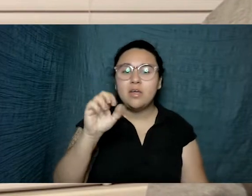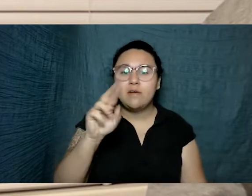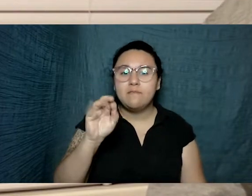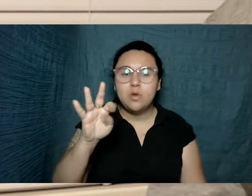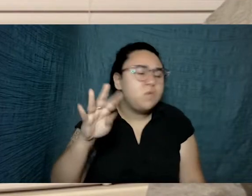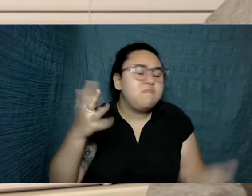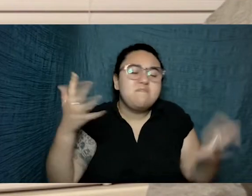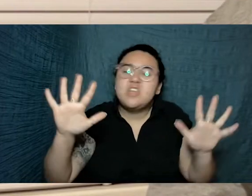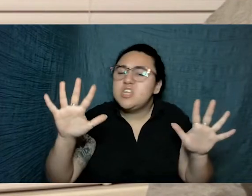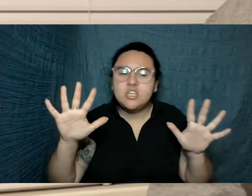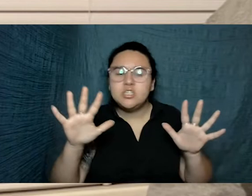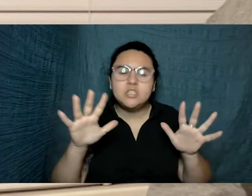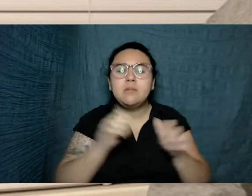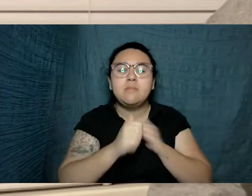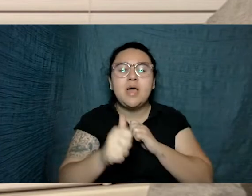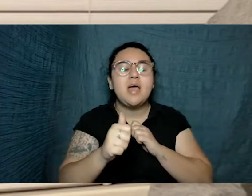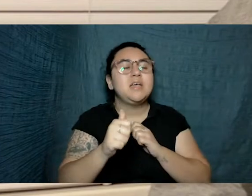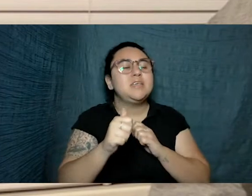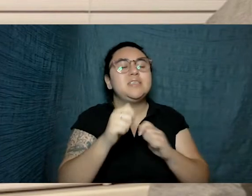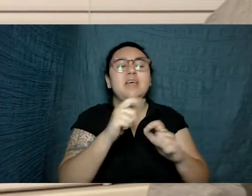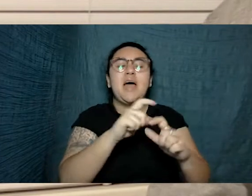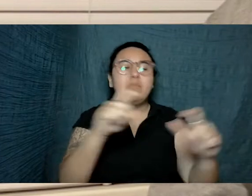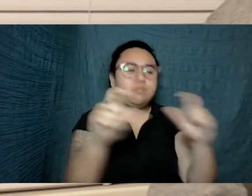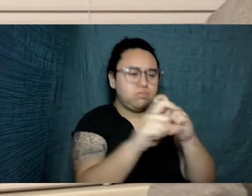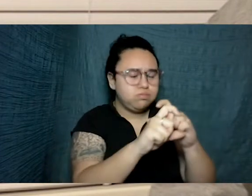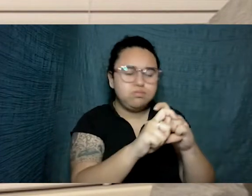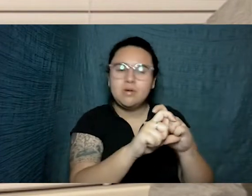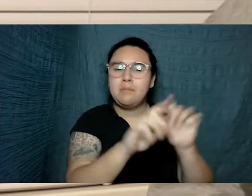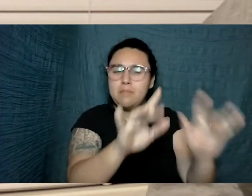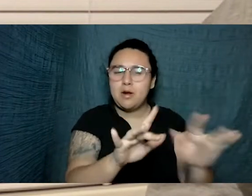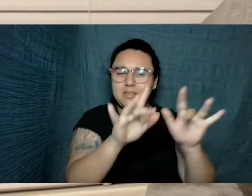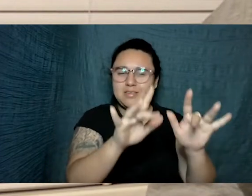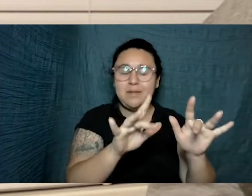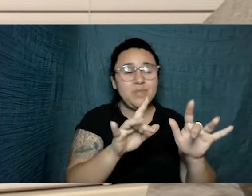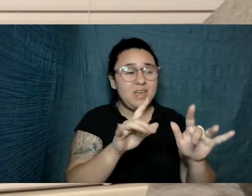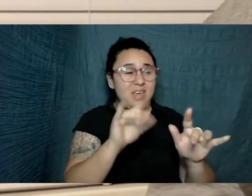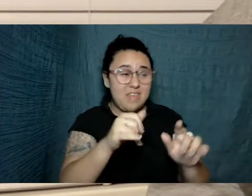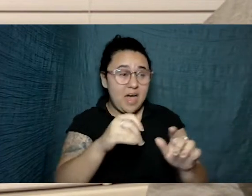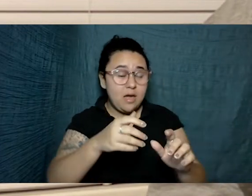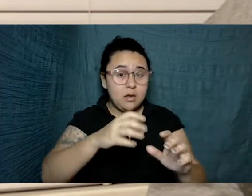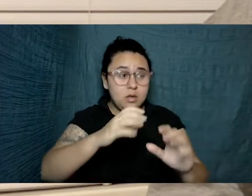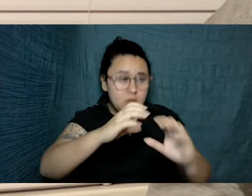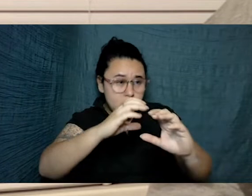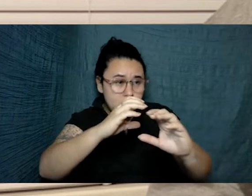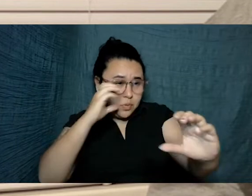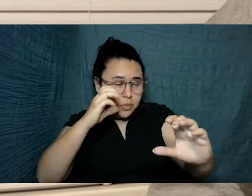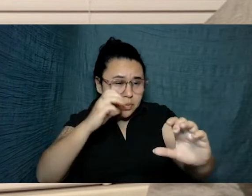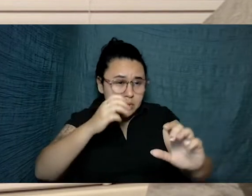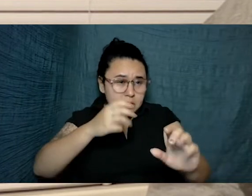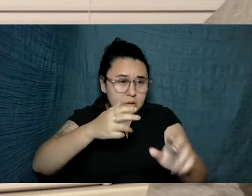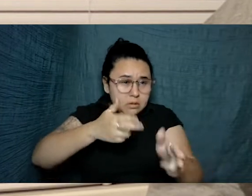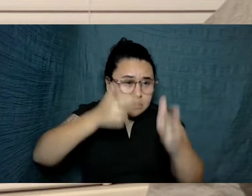time. Don't call it a mercy. Black to Black Hawk. Such things are rarely merciful or altruistic. I was simply exchanging